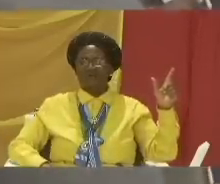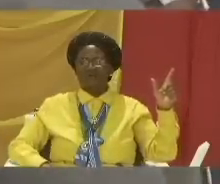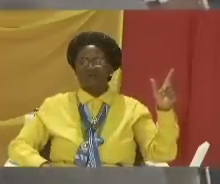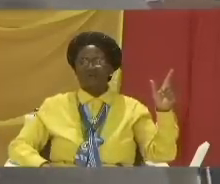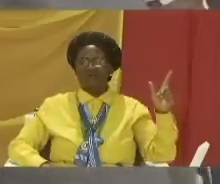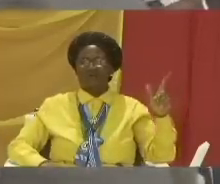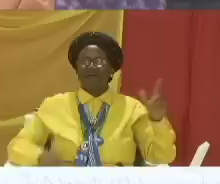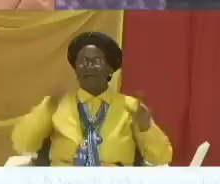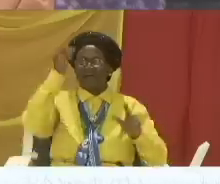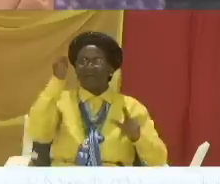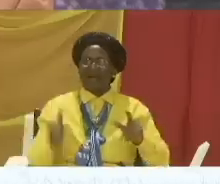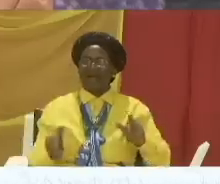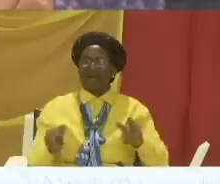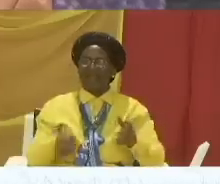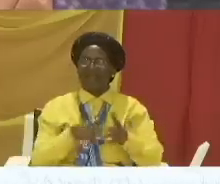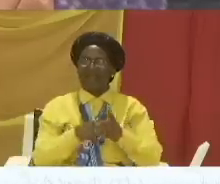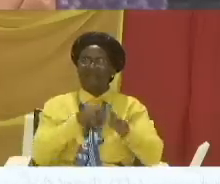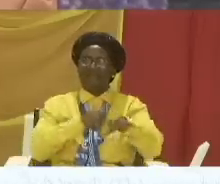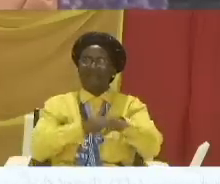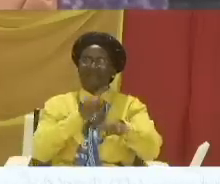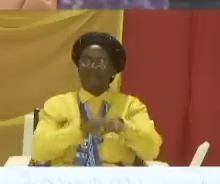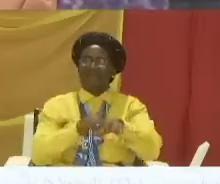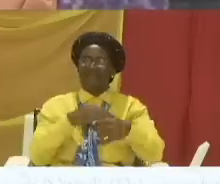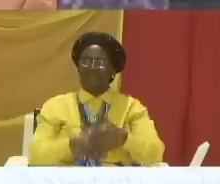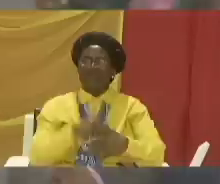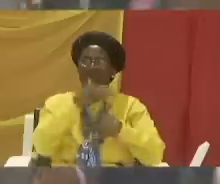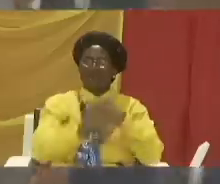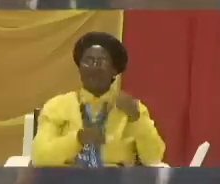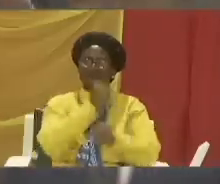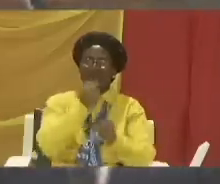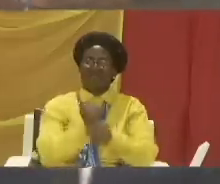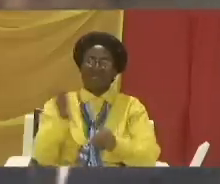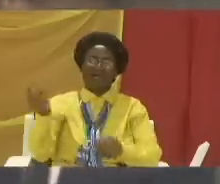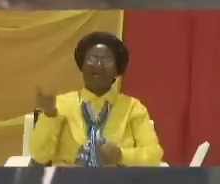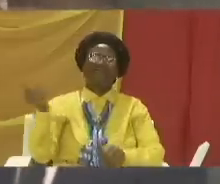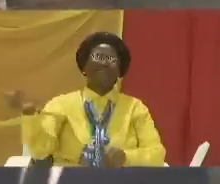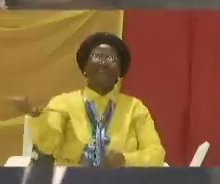By this time next year, you will stand on this altar.